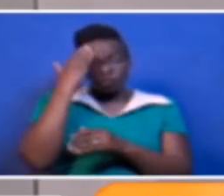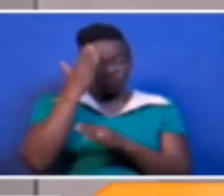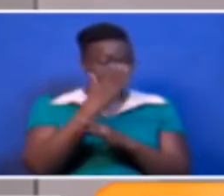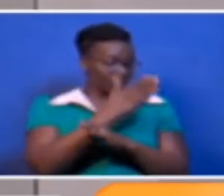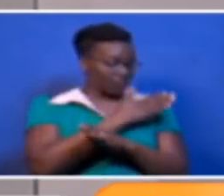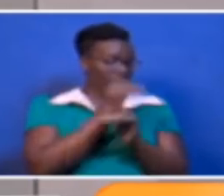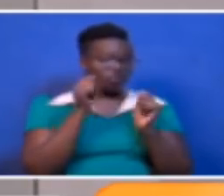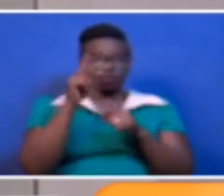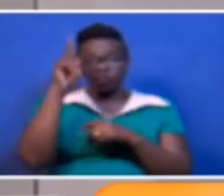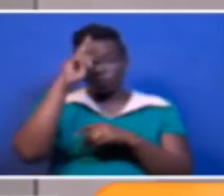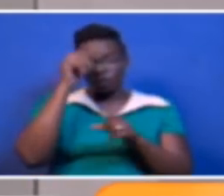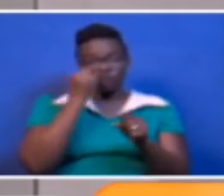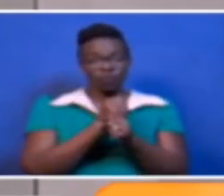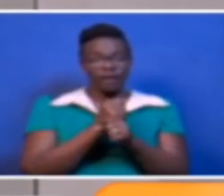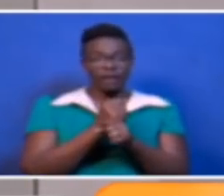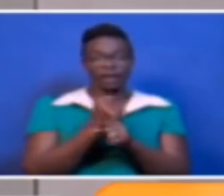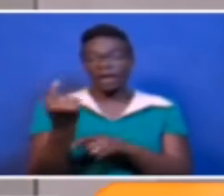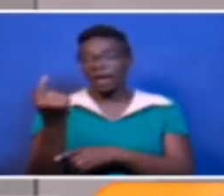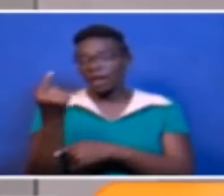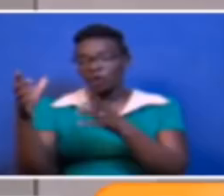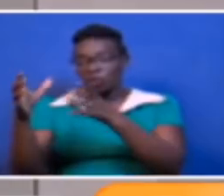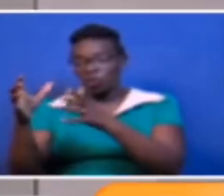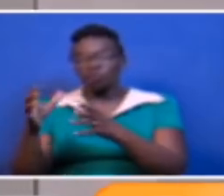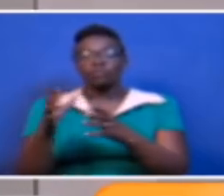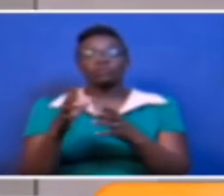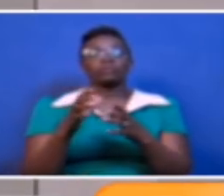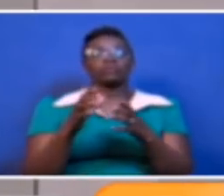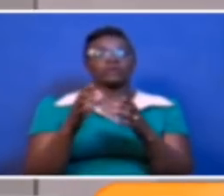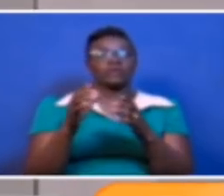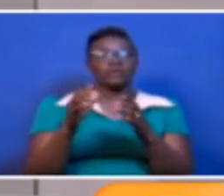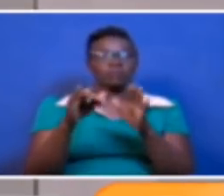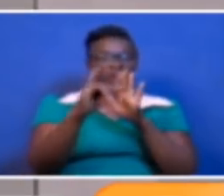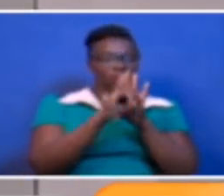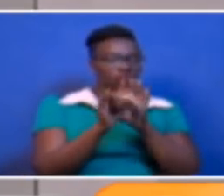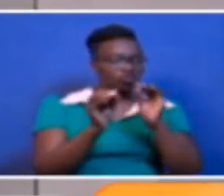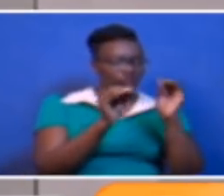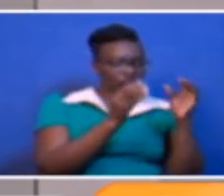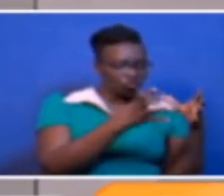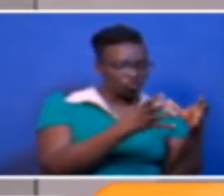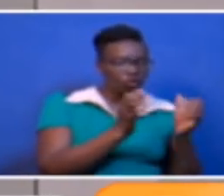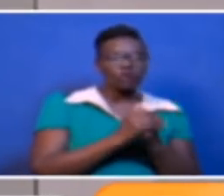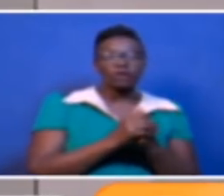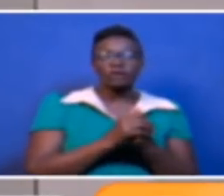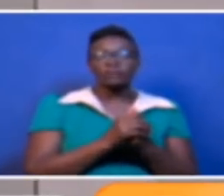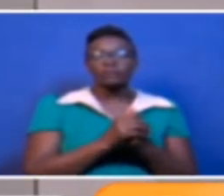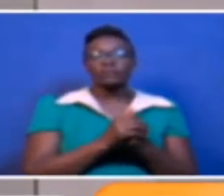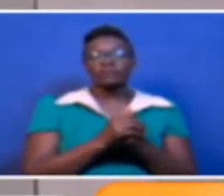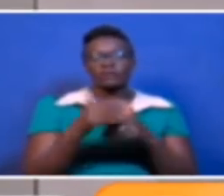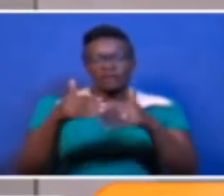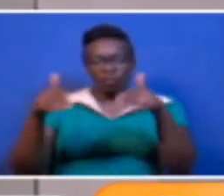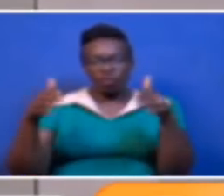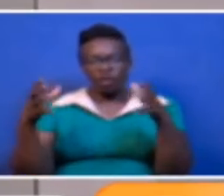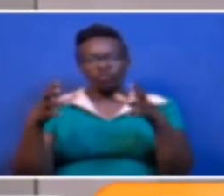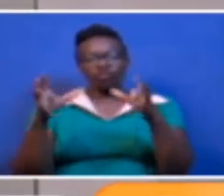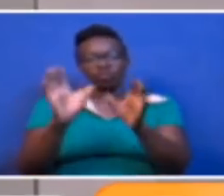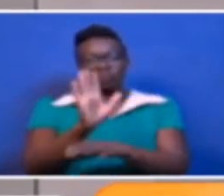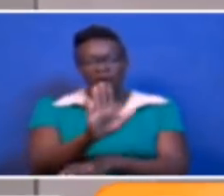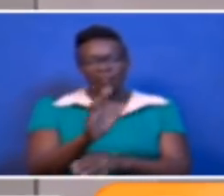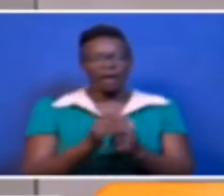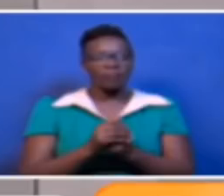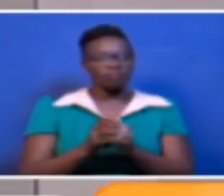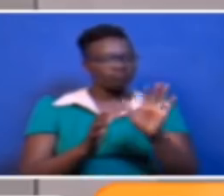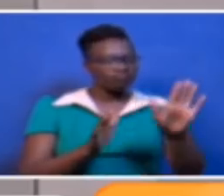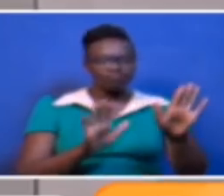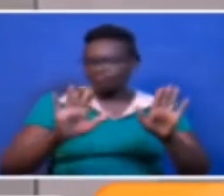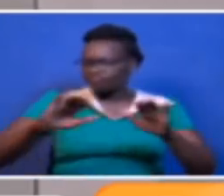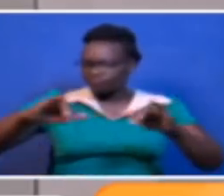find police working on their own, immigration working on their own, the border